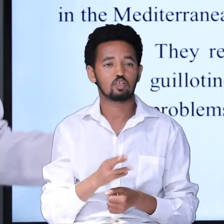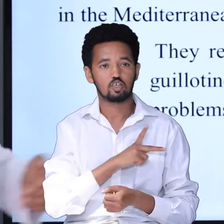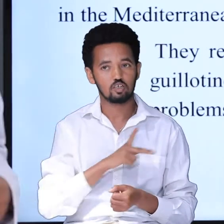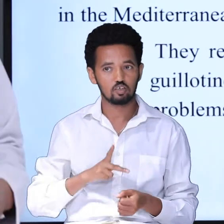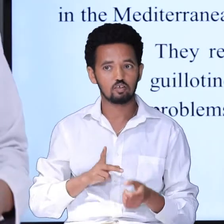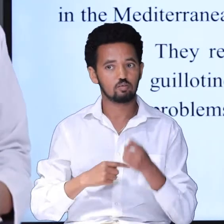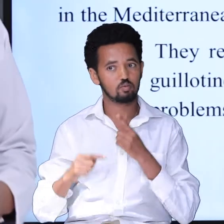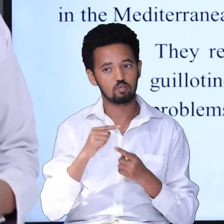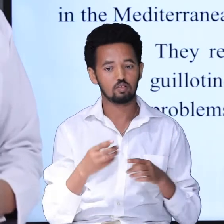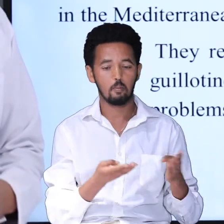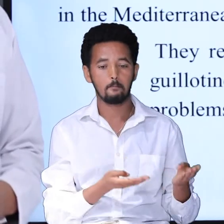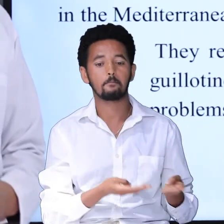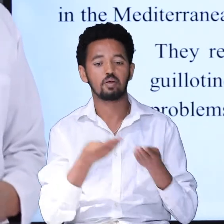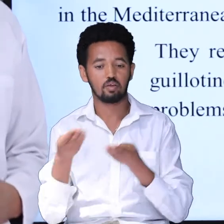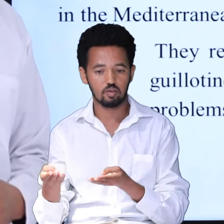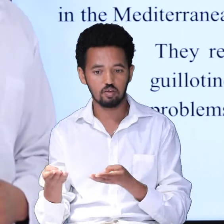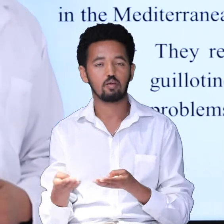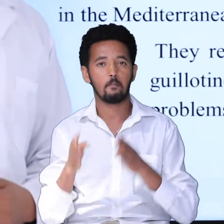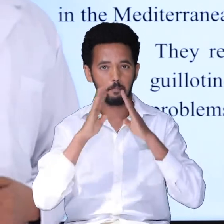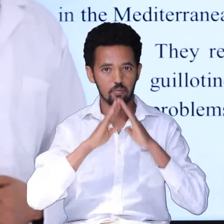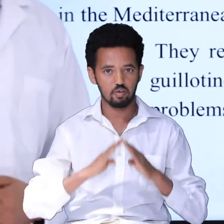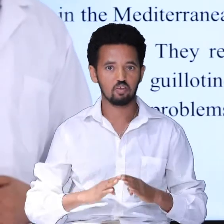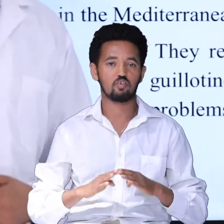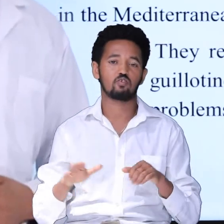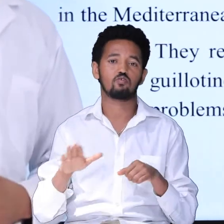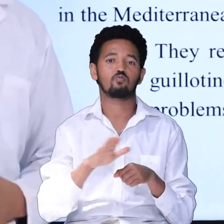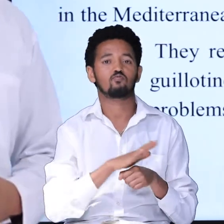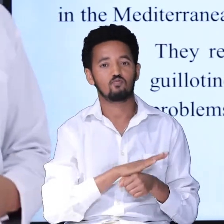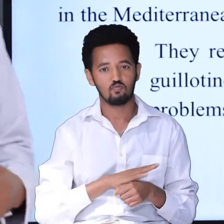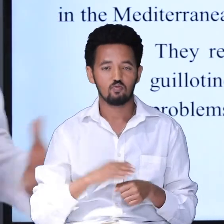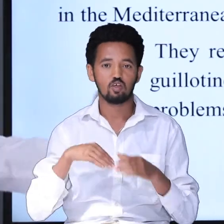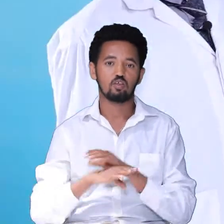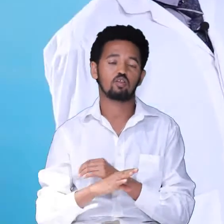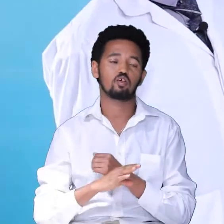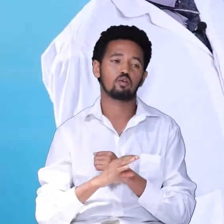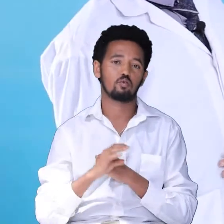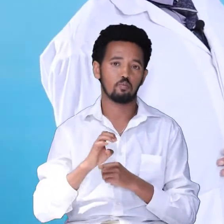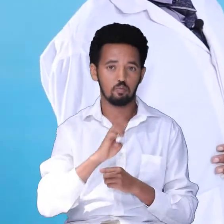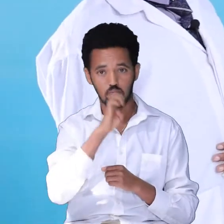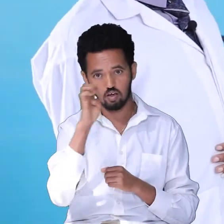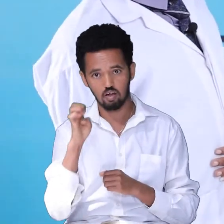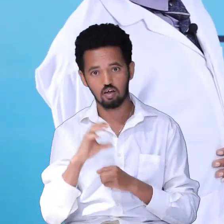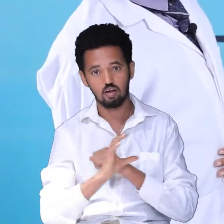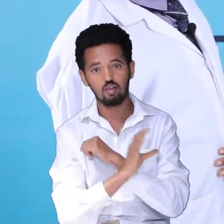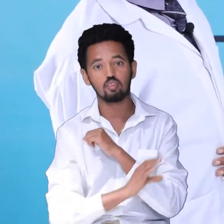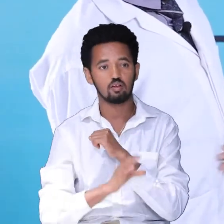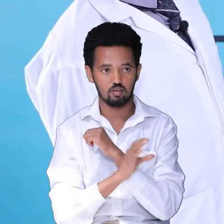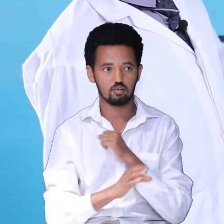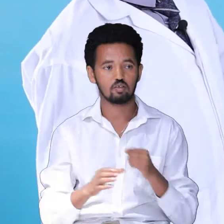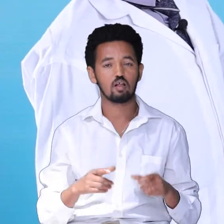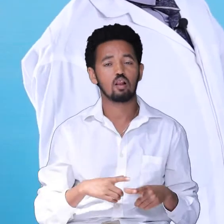problem of bringing peace to the European country. But the solution is not last